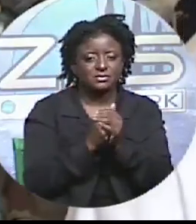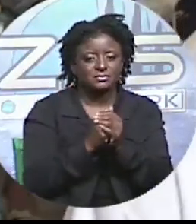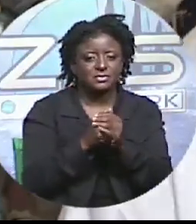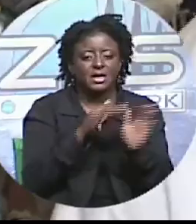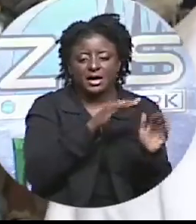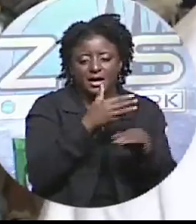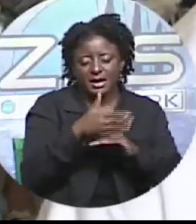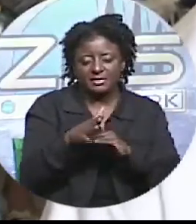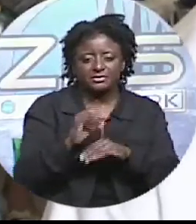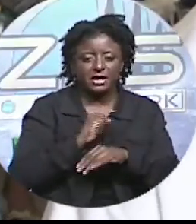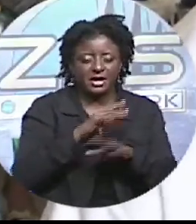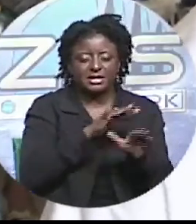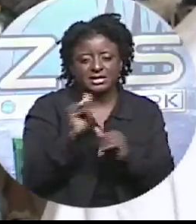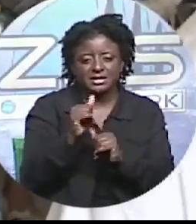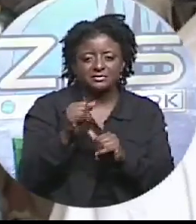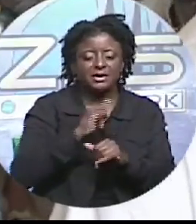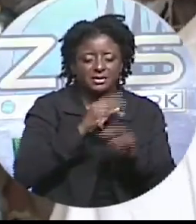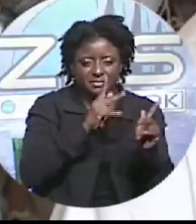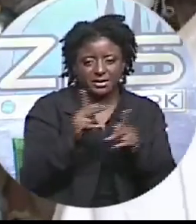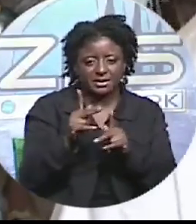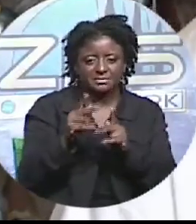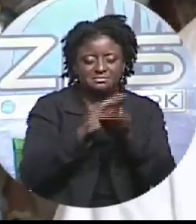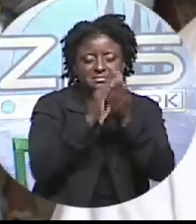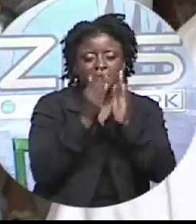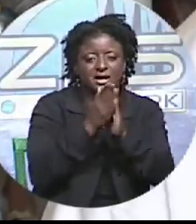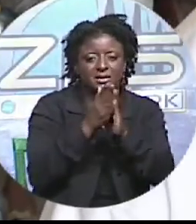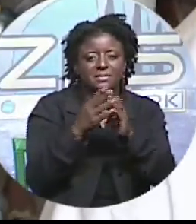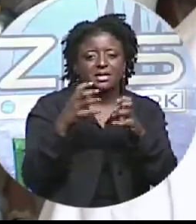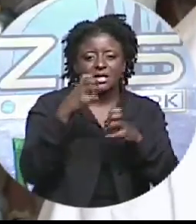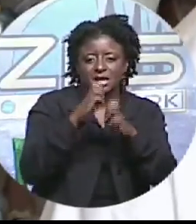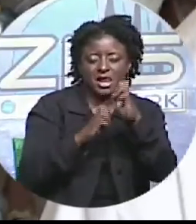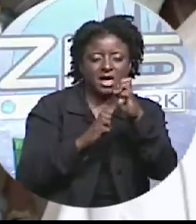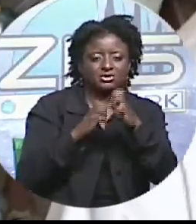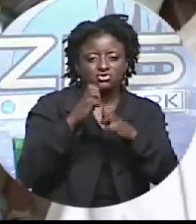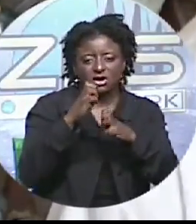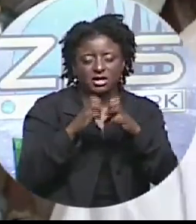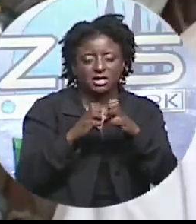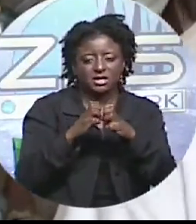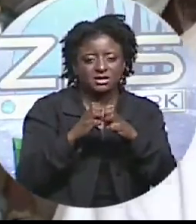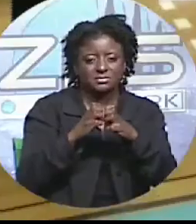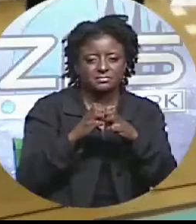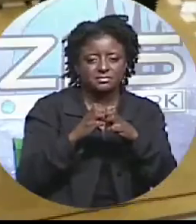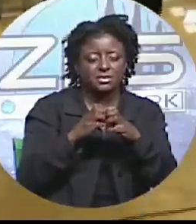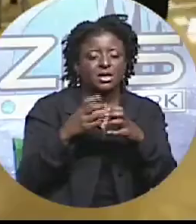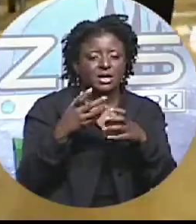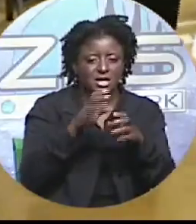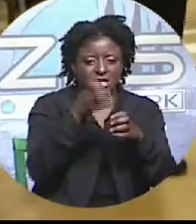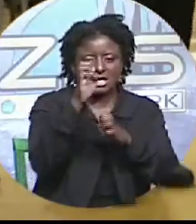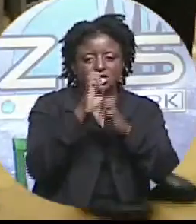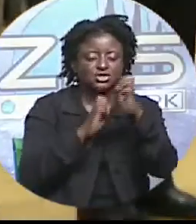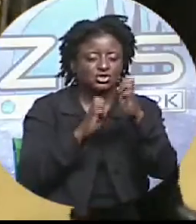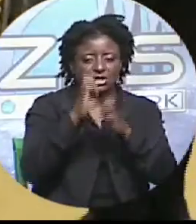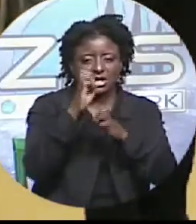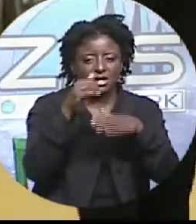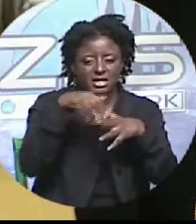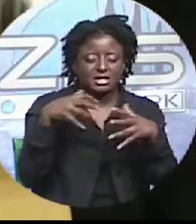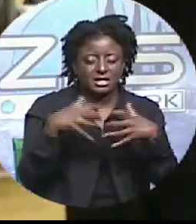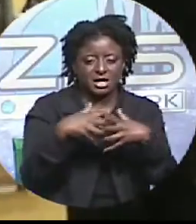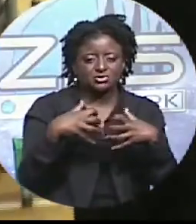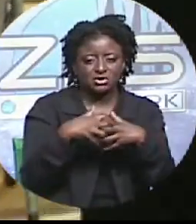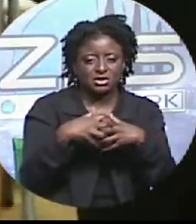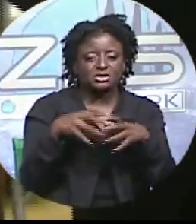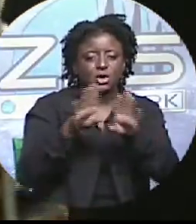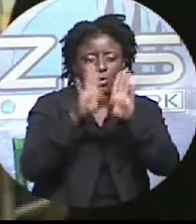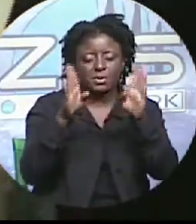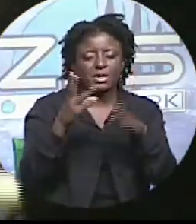on becoming an electronic and software engineer, opening up my own company in consumer electronics. President of Commonwealth Bank Ian Jennings says